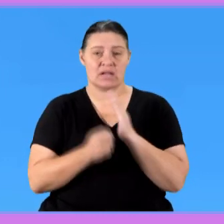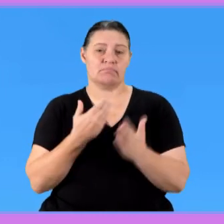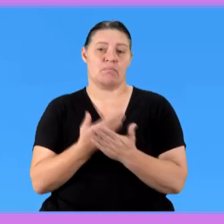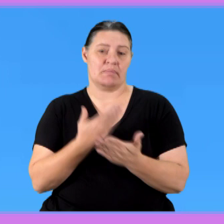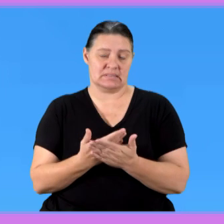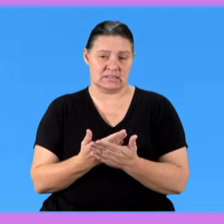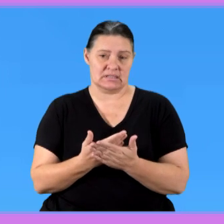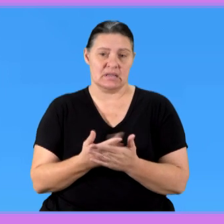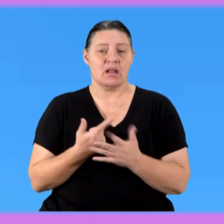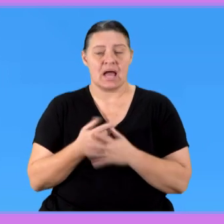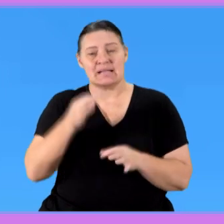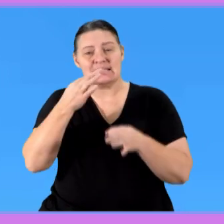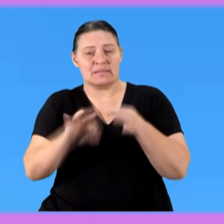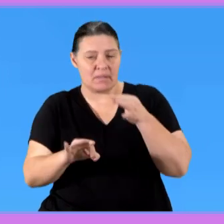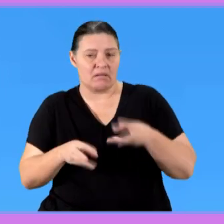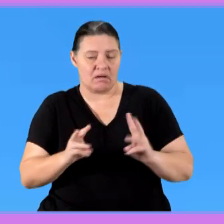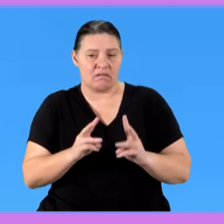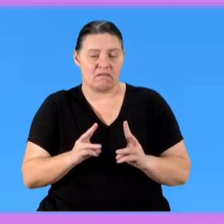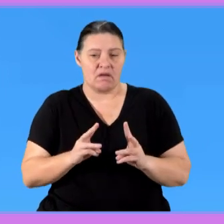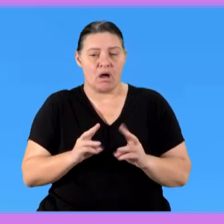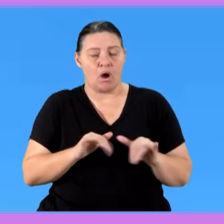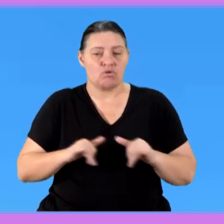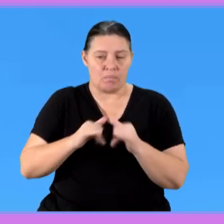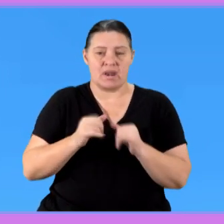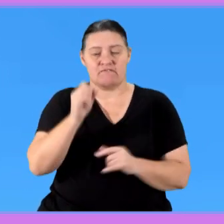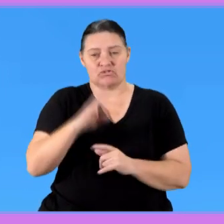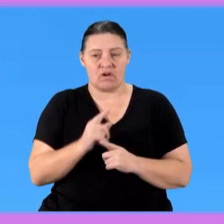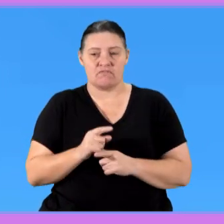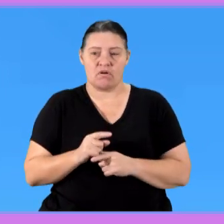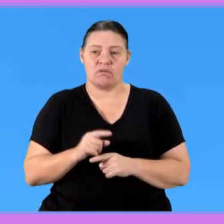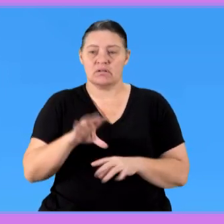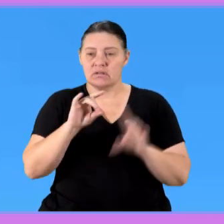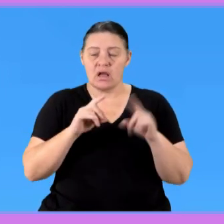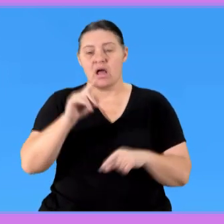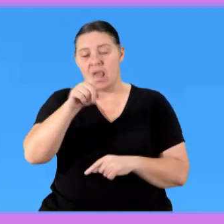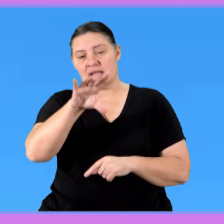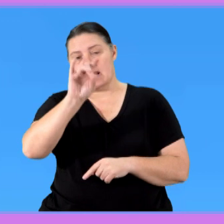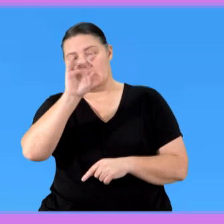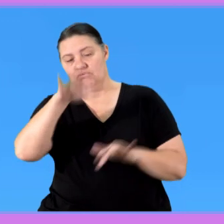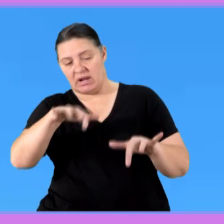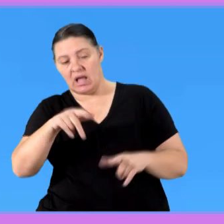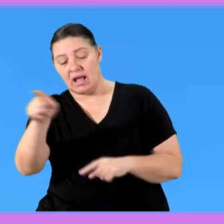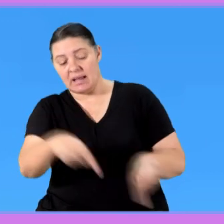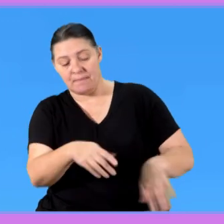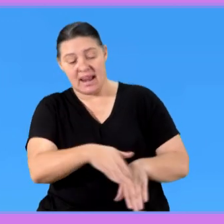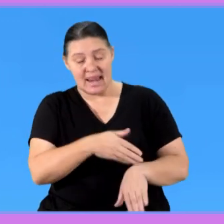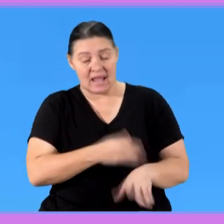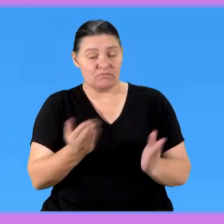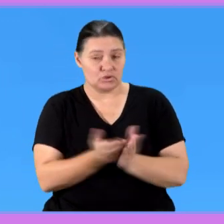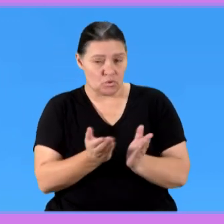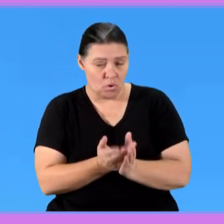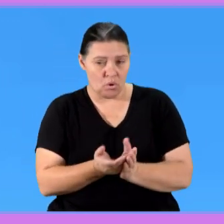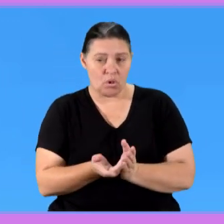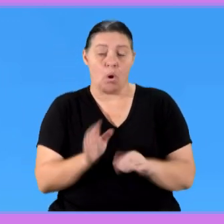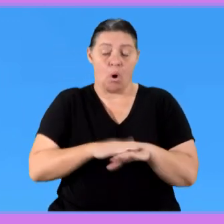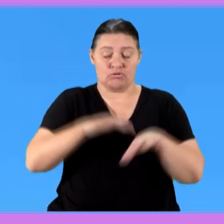the probability as a simplified common fraction of randomly selecting a learner who arrived late for